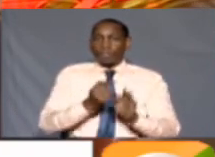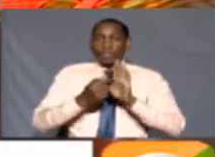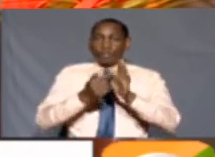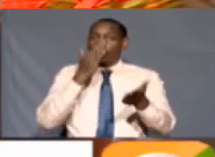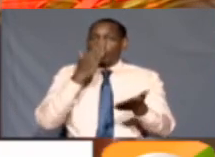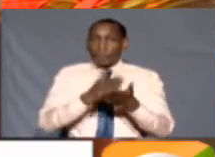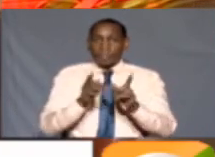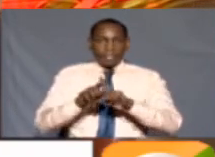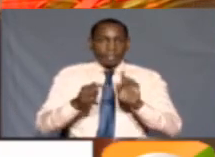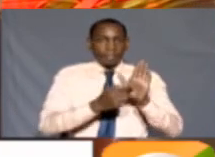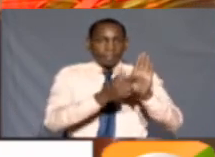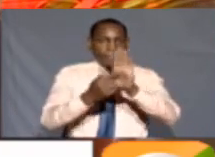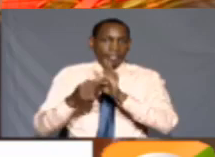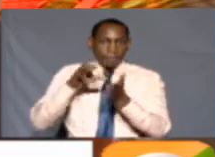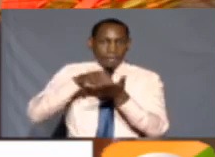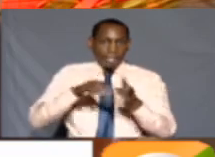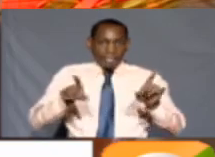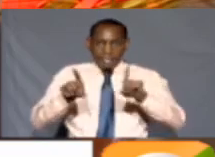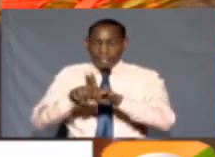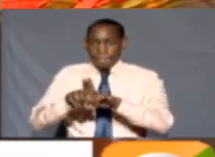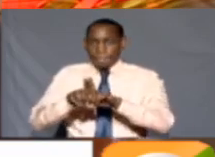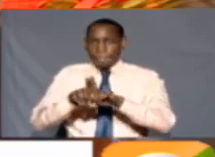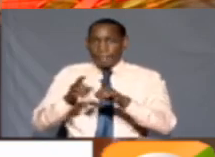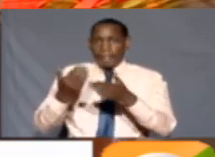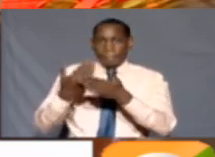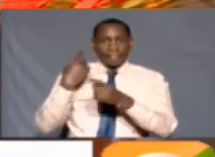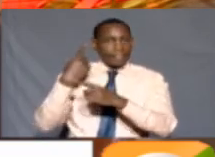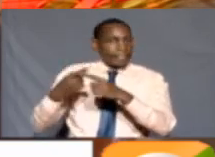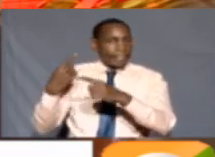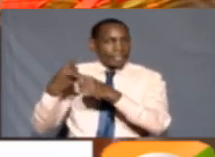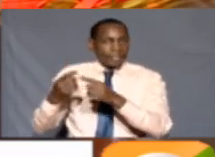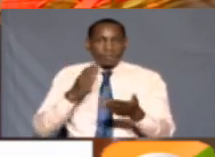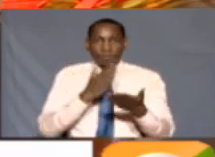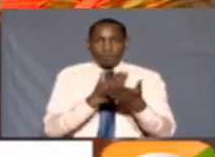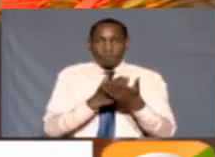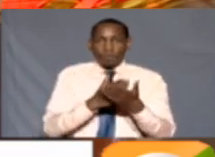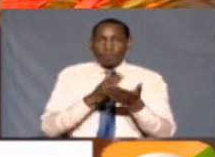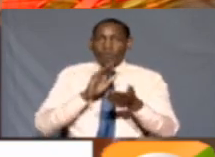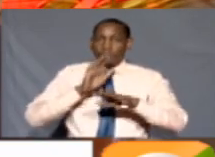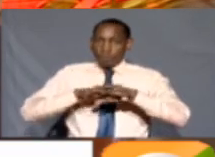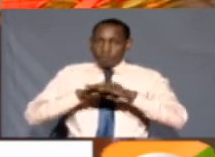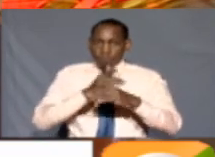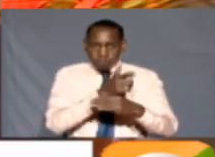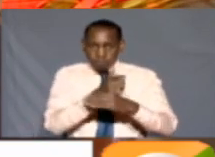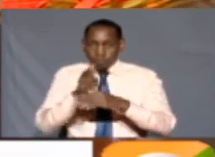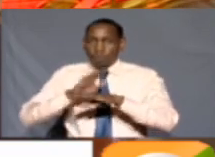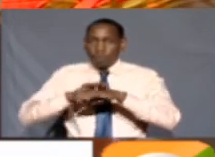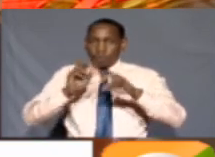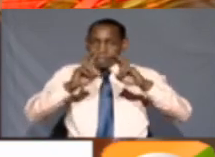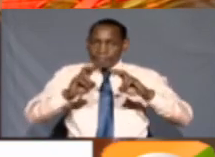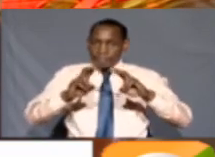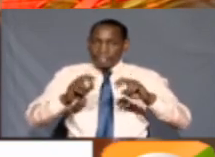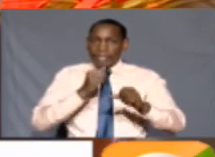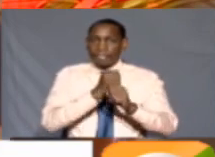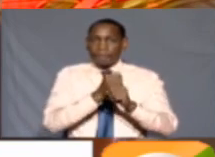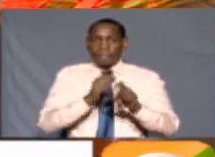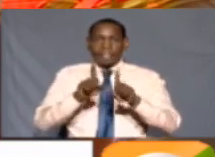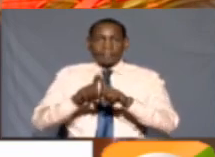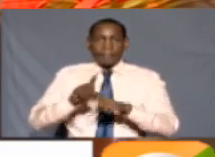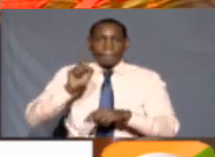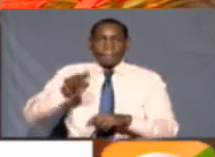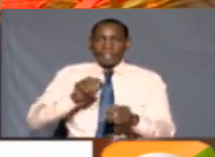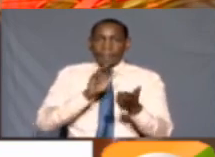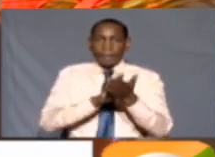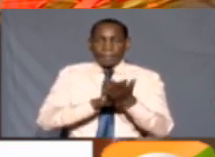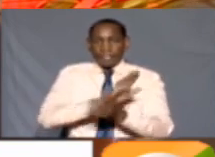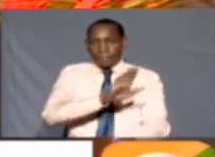and to expose cases like this in the last few years. So this is great journalism, it's good investigative work, yeah, and I think we just have to